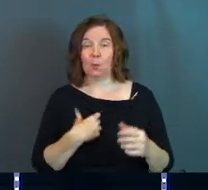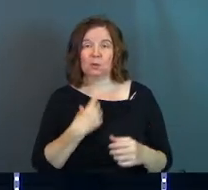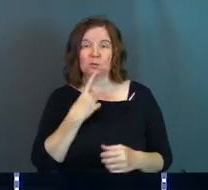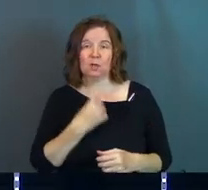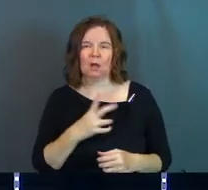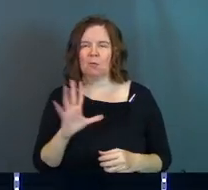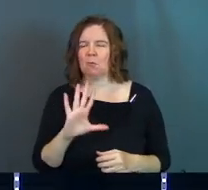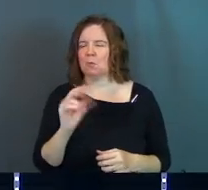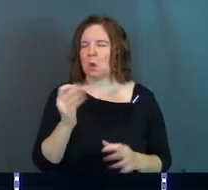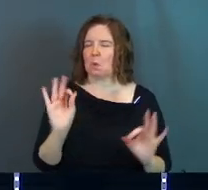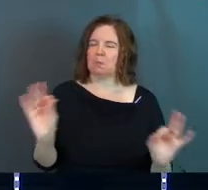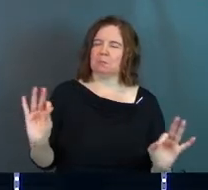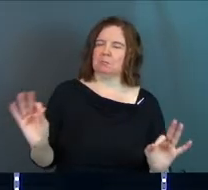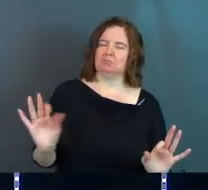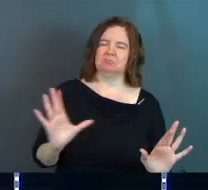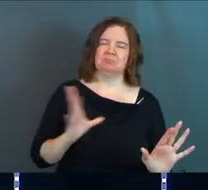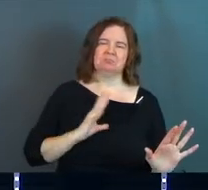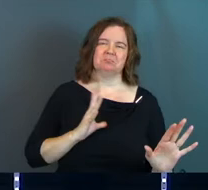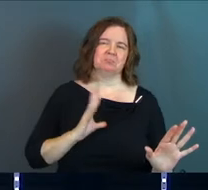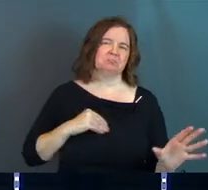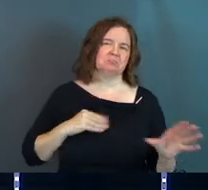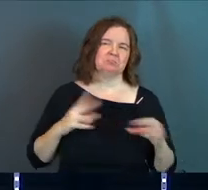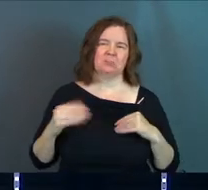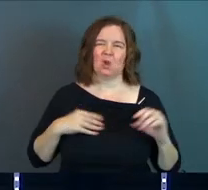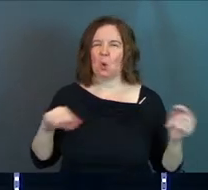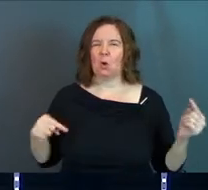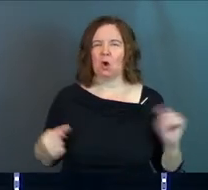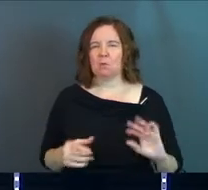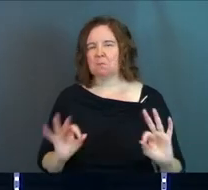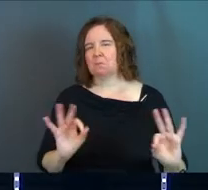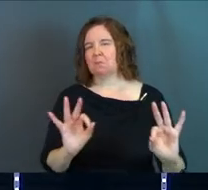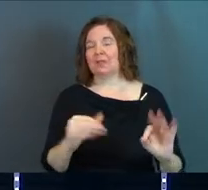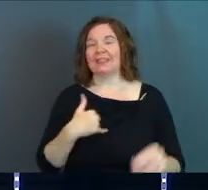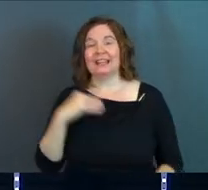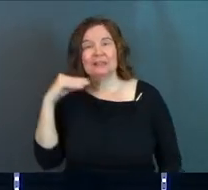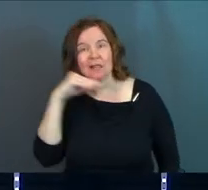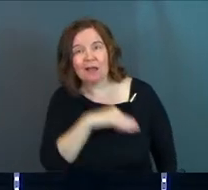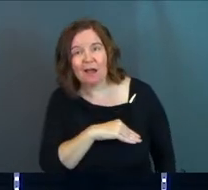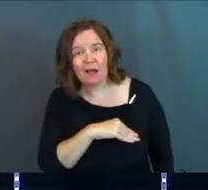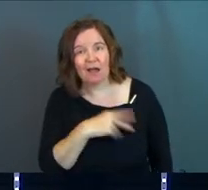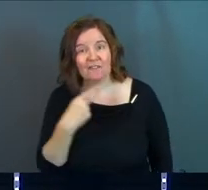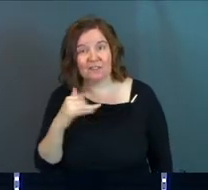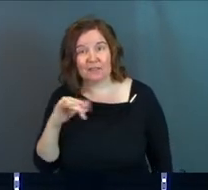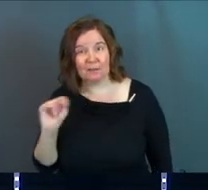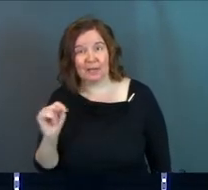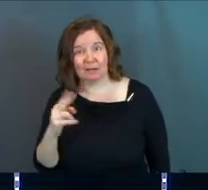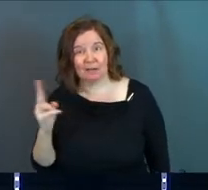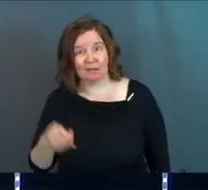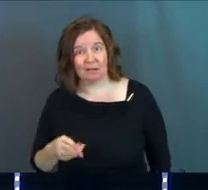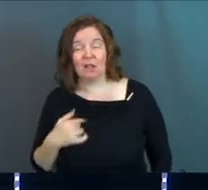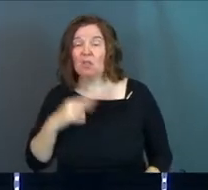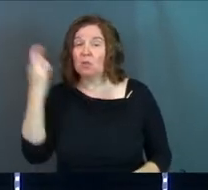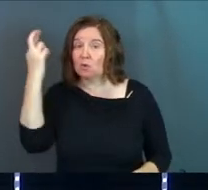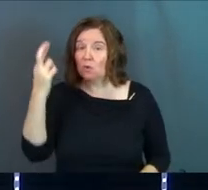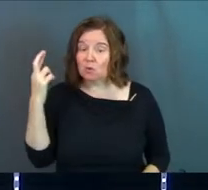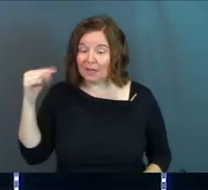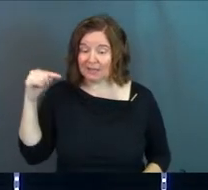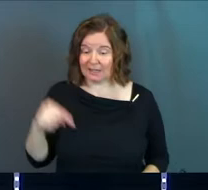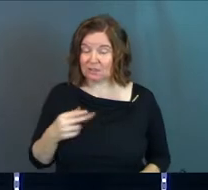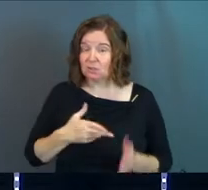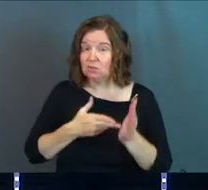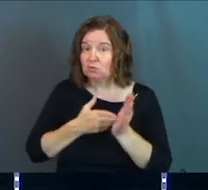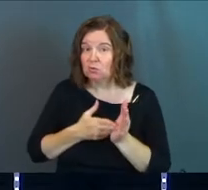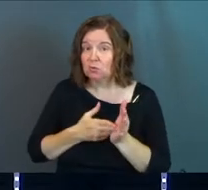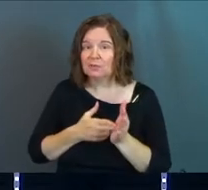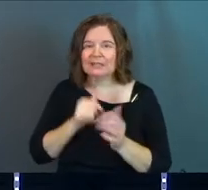say, no big deal, and nobody's actually hurt. That's a lie from the pit. The reason this is